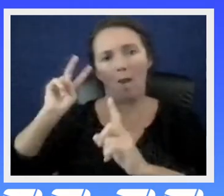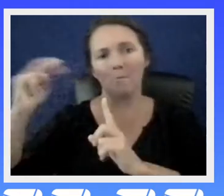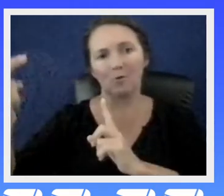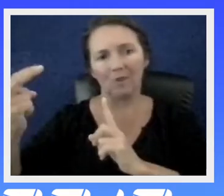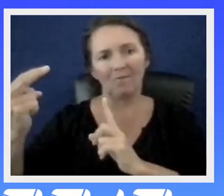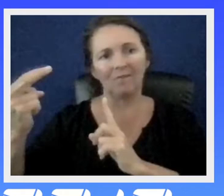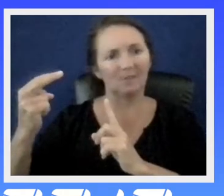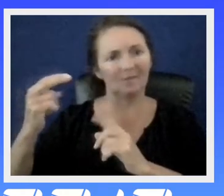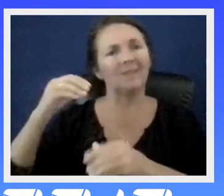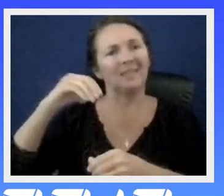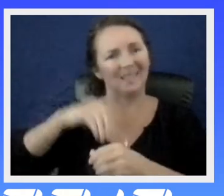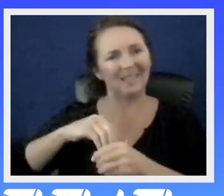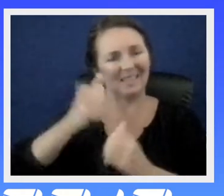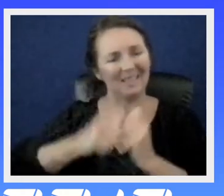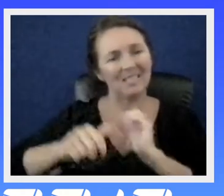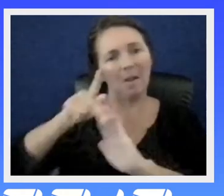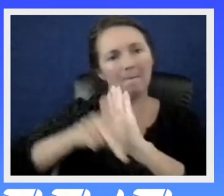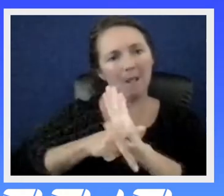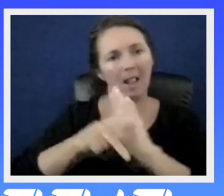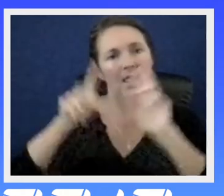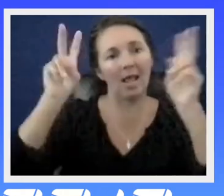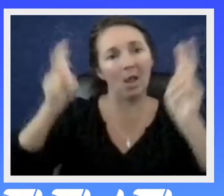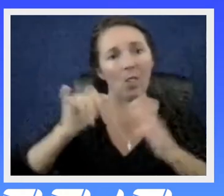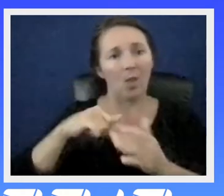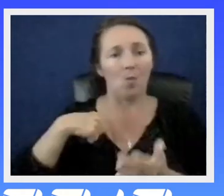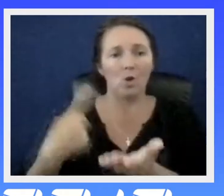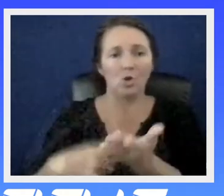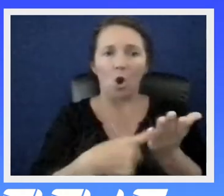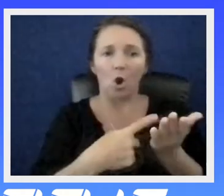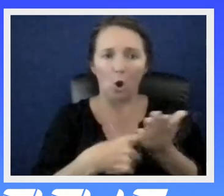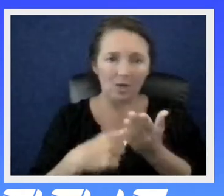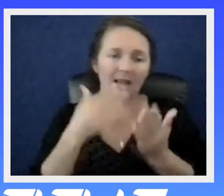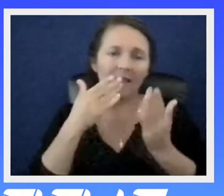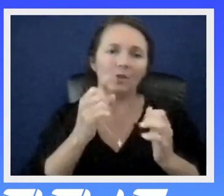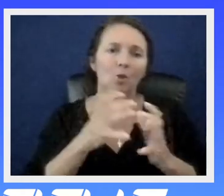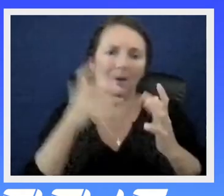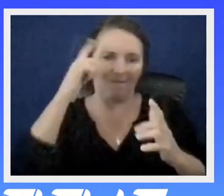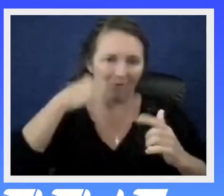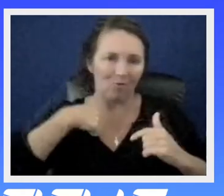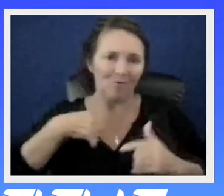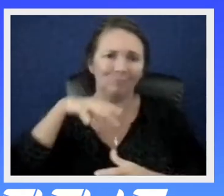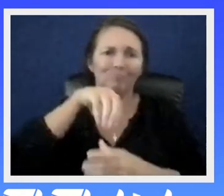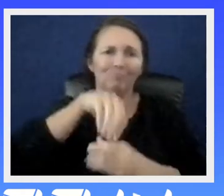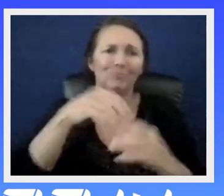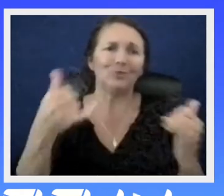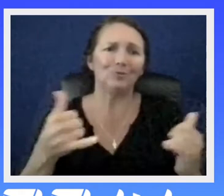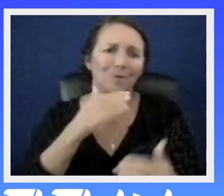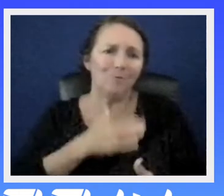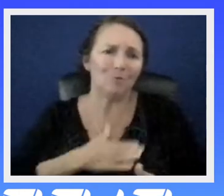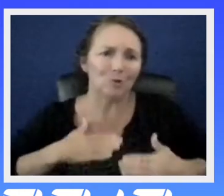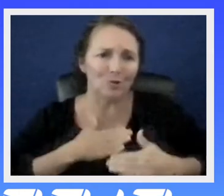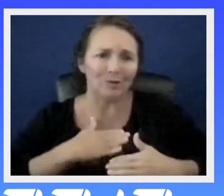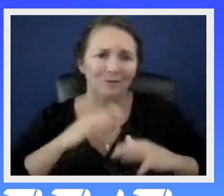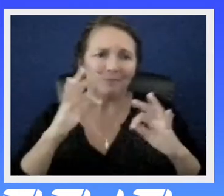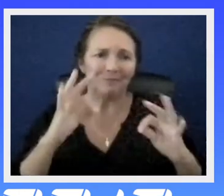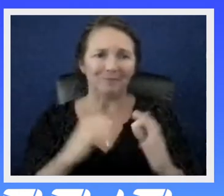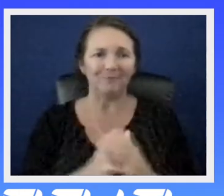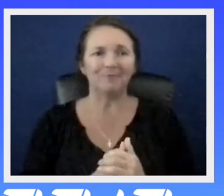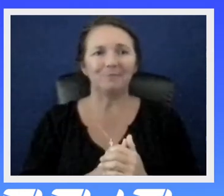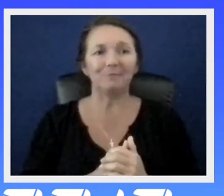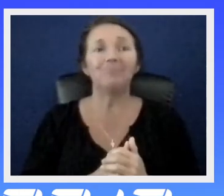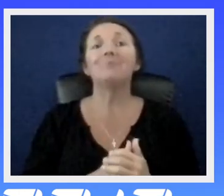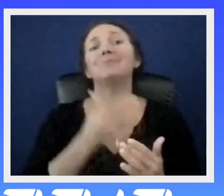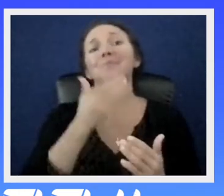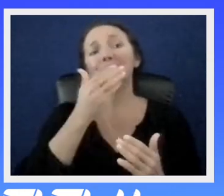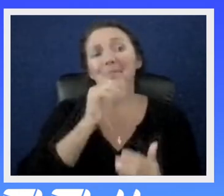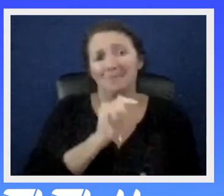issue that we are talking about for our city. So thank you so much for having us. Thank you so much. And John,